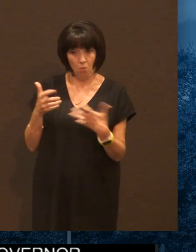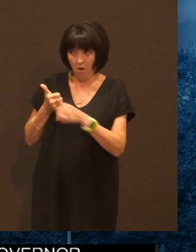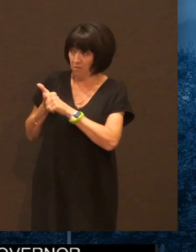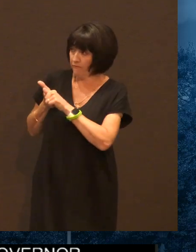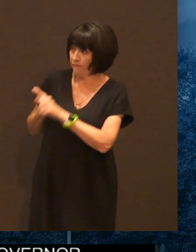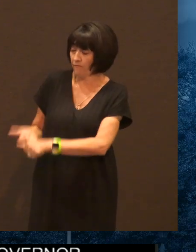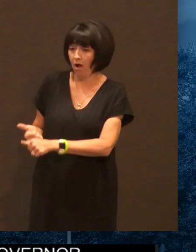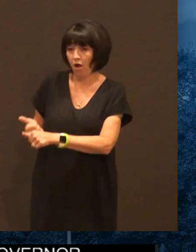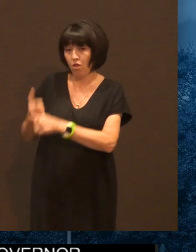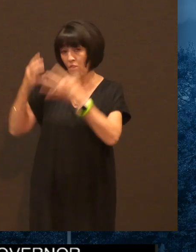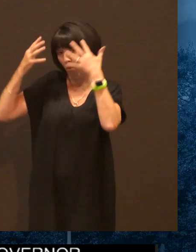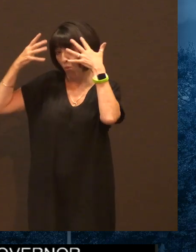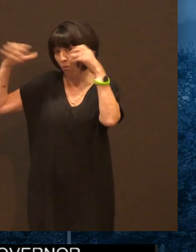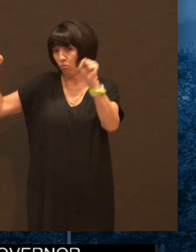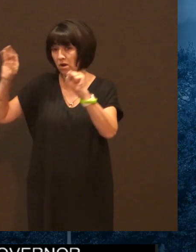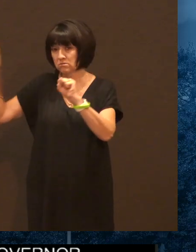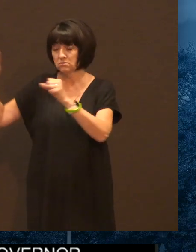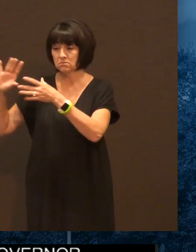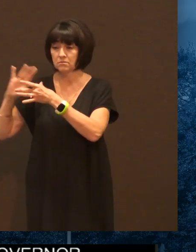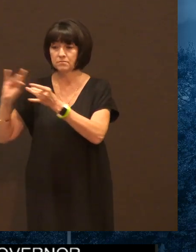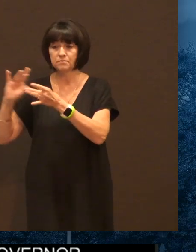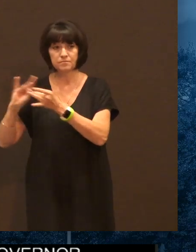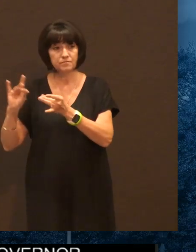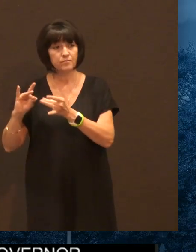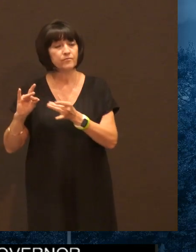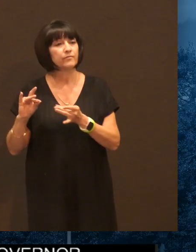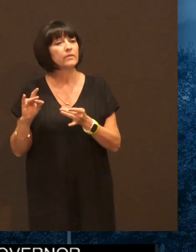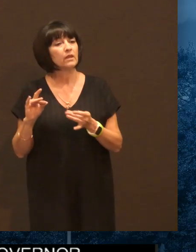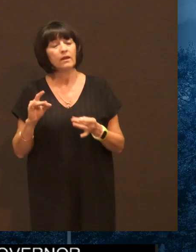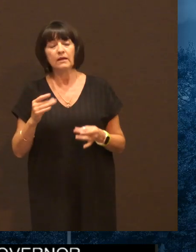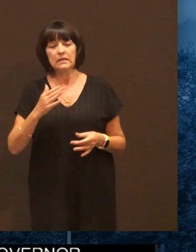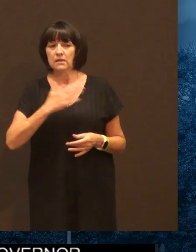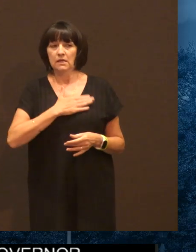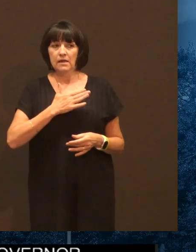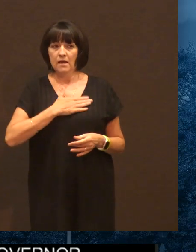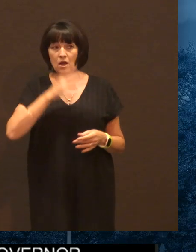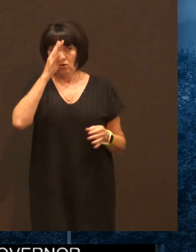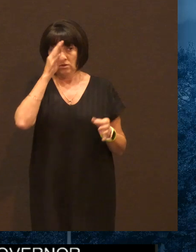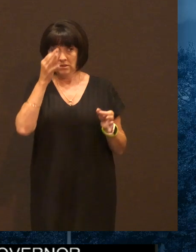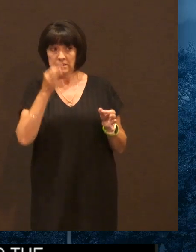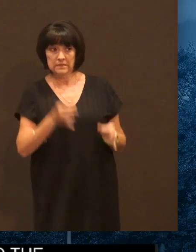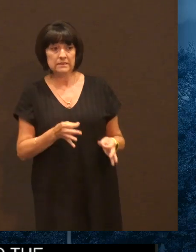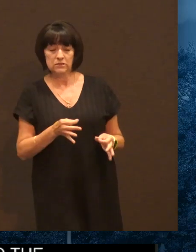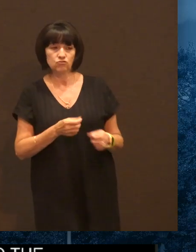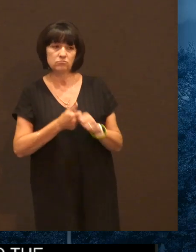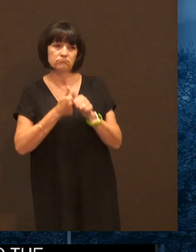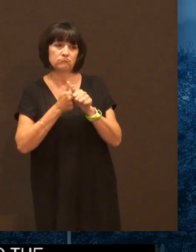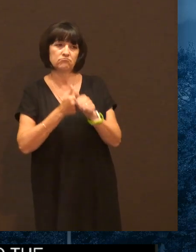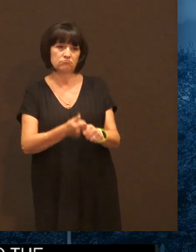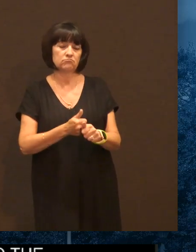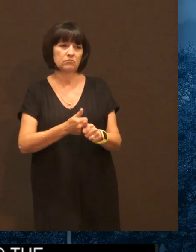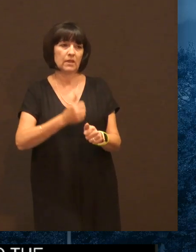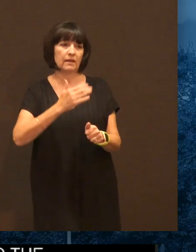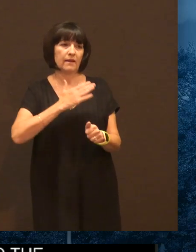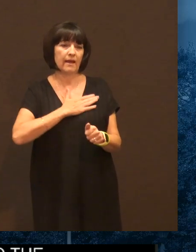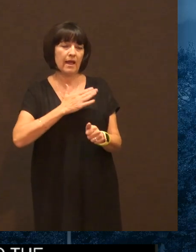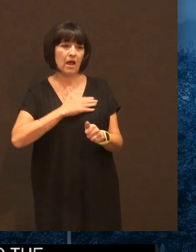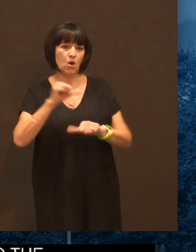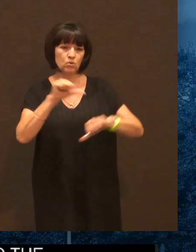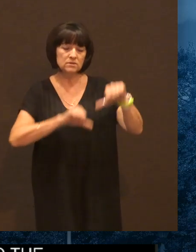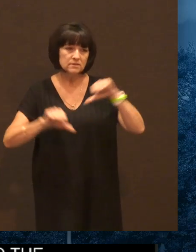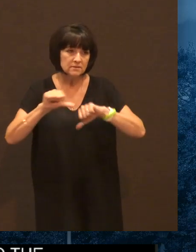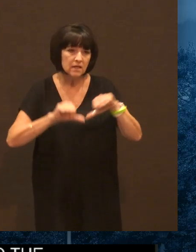school reopening? Well, the decisions that we're going to make is going to be based on the science, the criteria that we've been presented to the